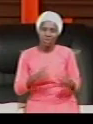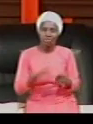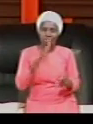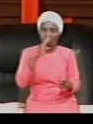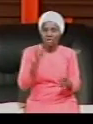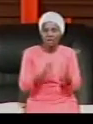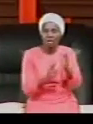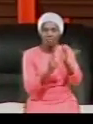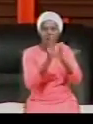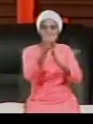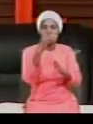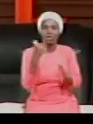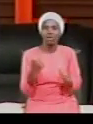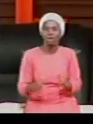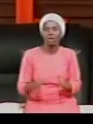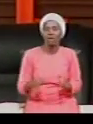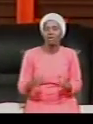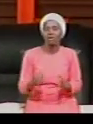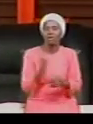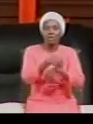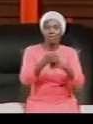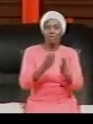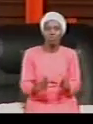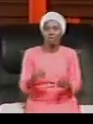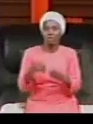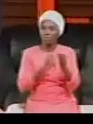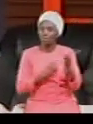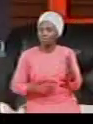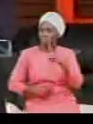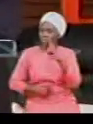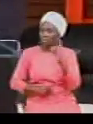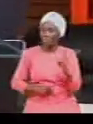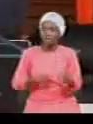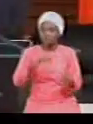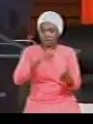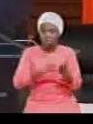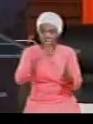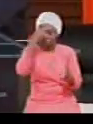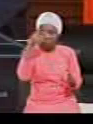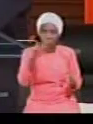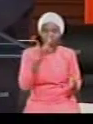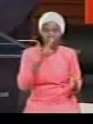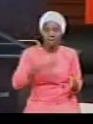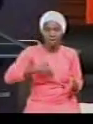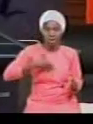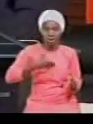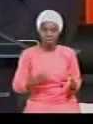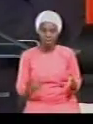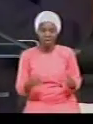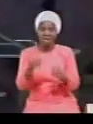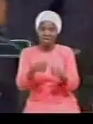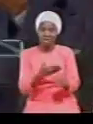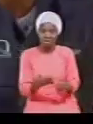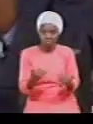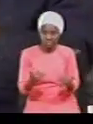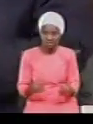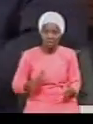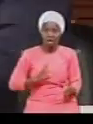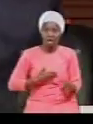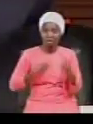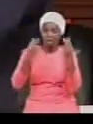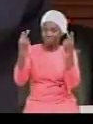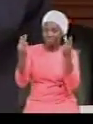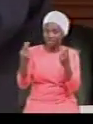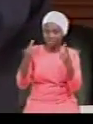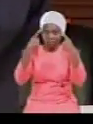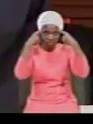champion, a conqueror in the Lord? Because you are willing. Everything now, our victory, our success,